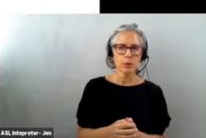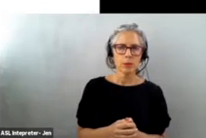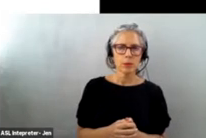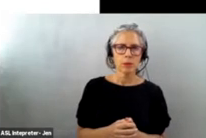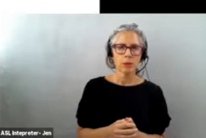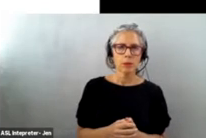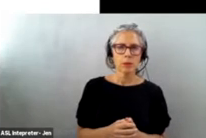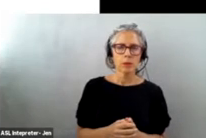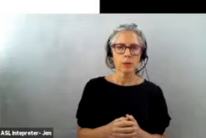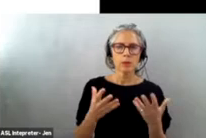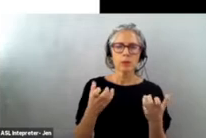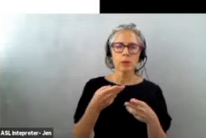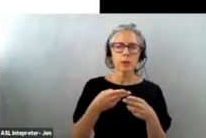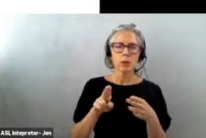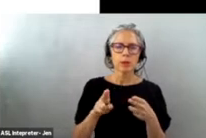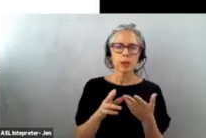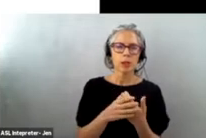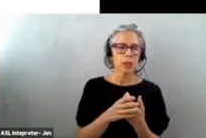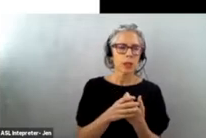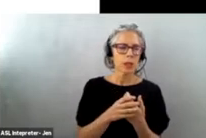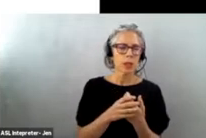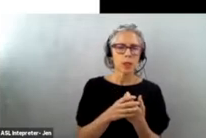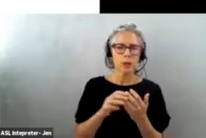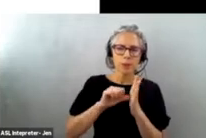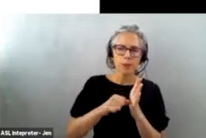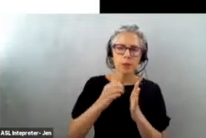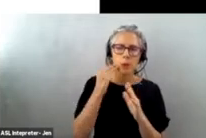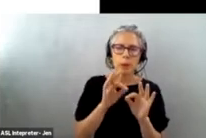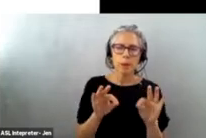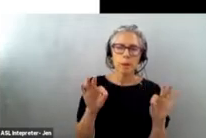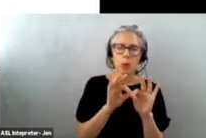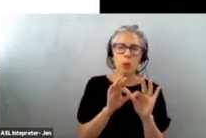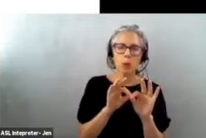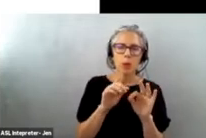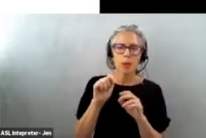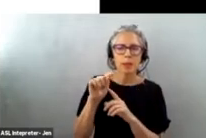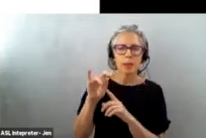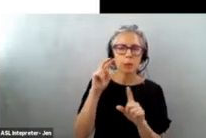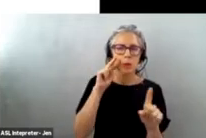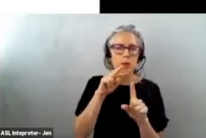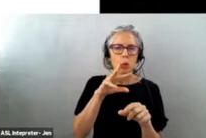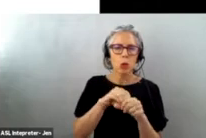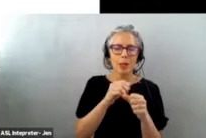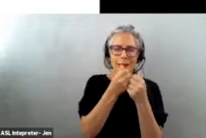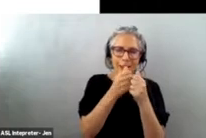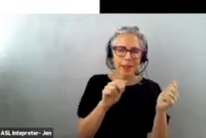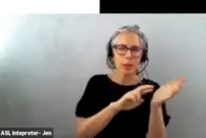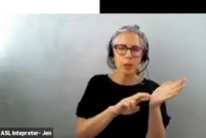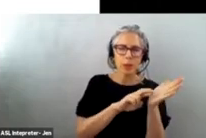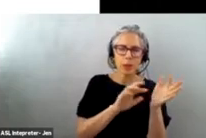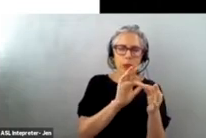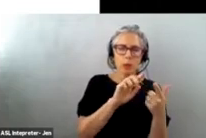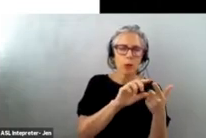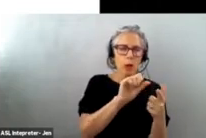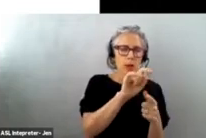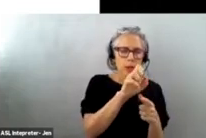Yes, so I wanted to just briefly motivate further why I think it's important that autistic perspectives are included in any research on autism or in